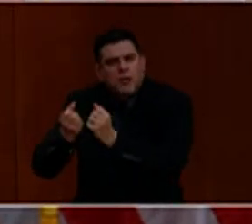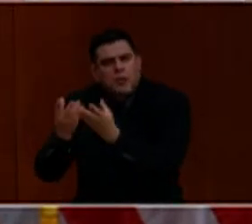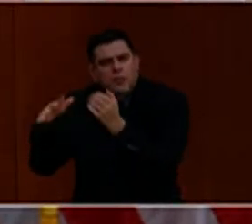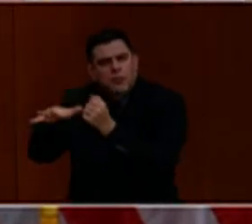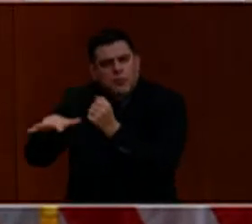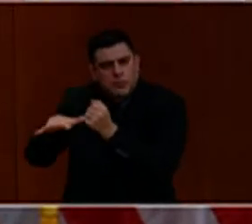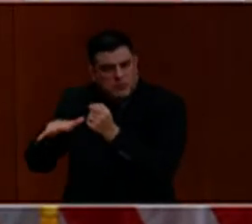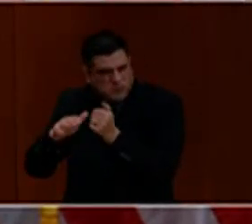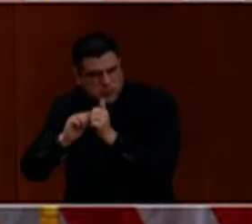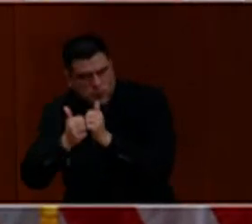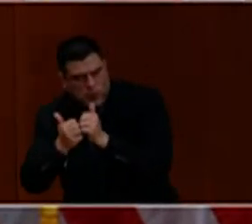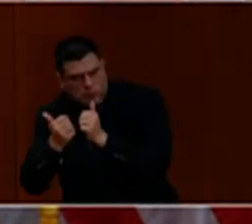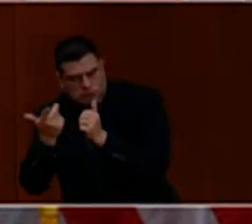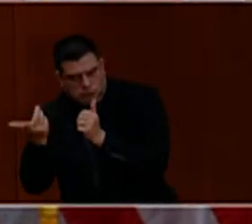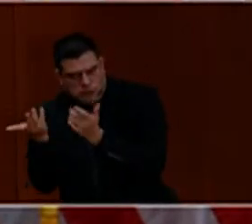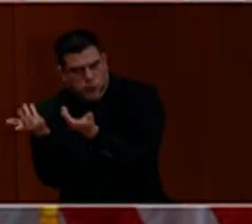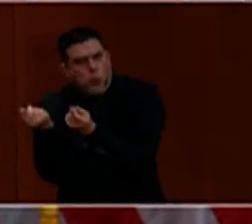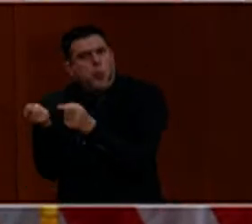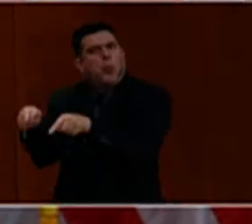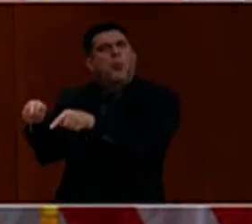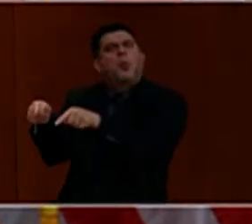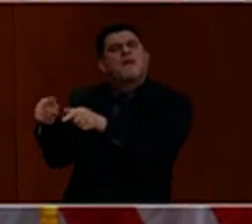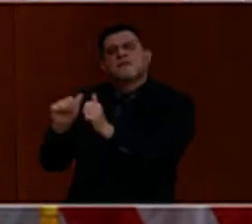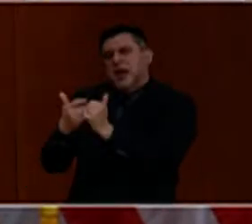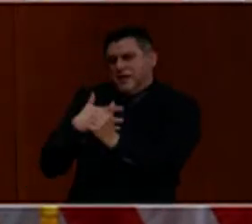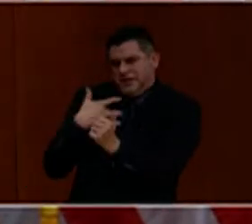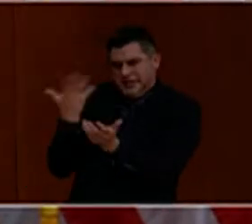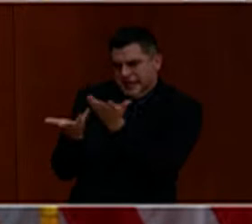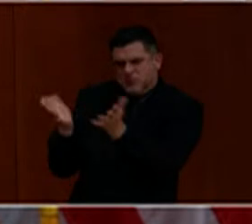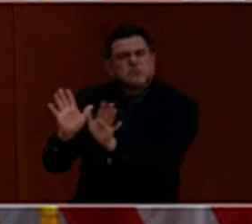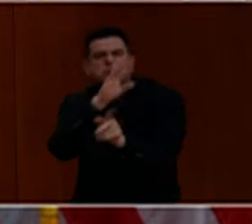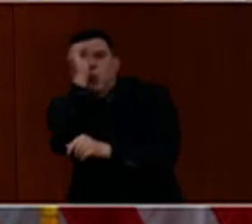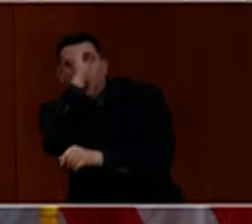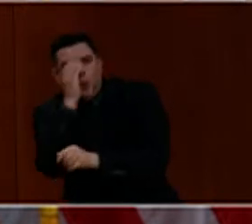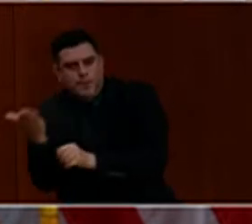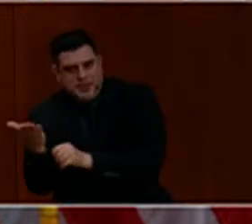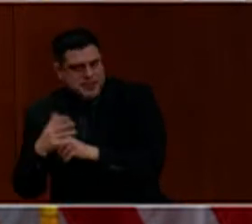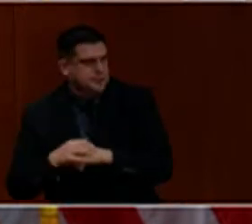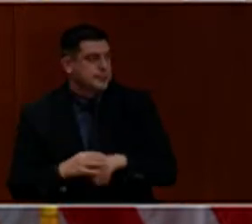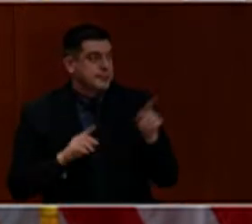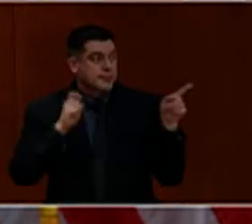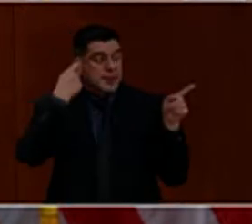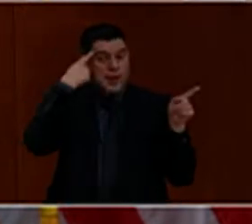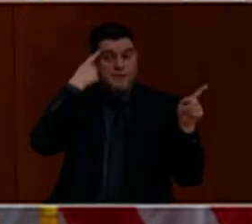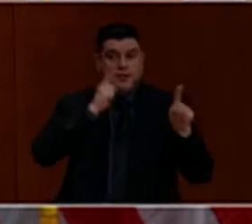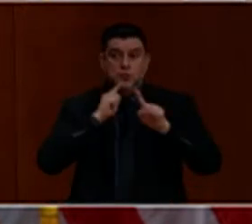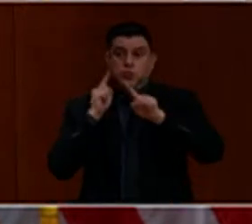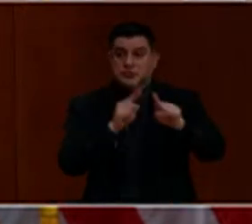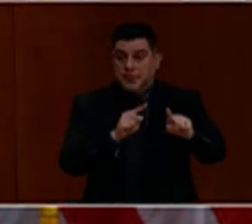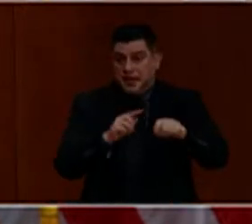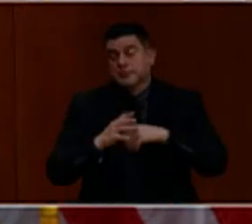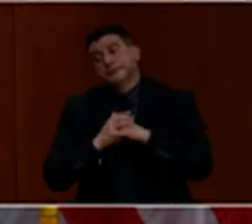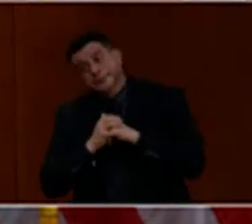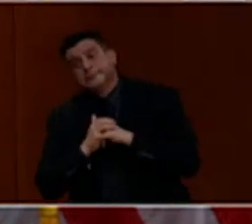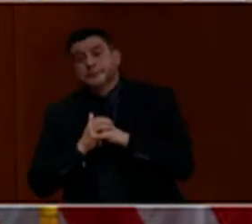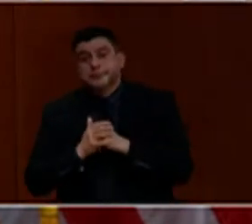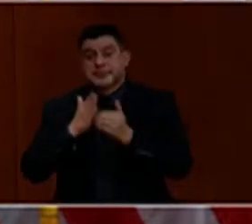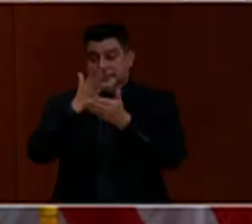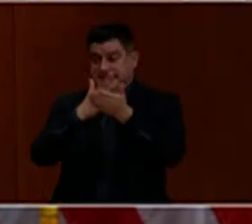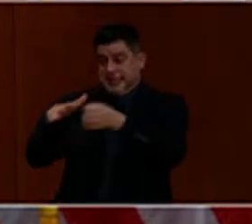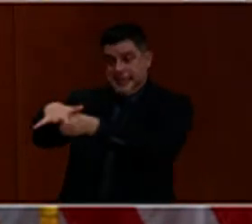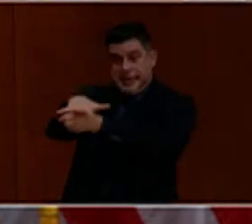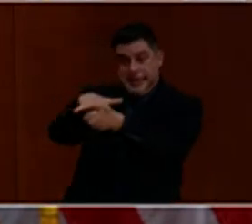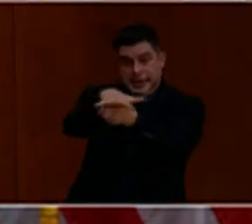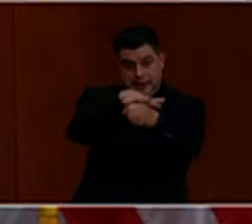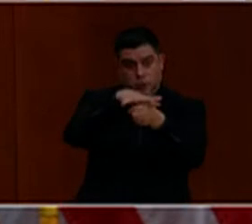we've seen is you saw some significant outbreaks in some certain areas. So, for example, in Jackson